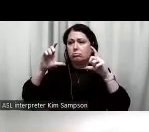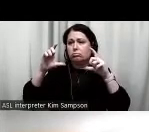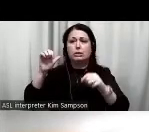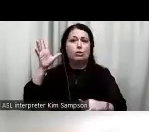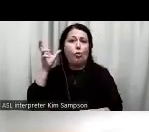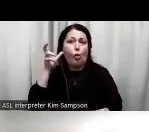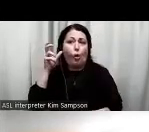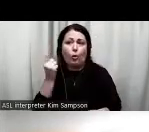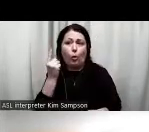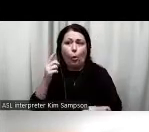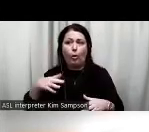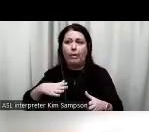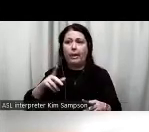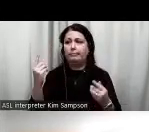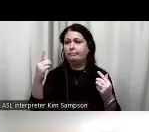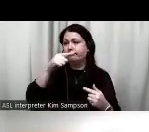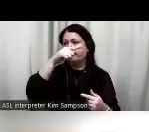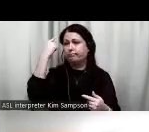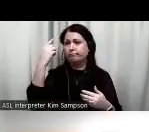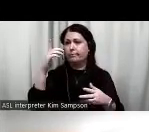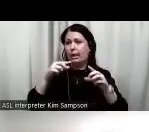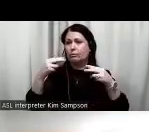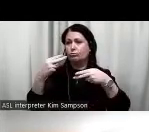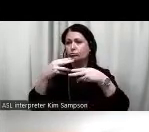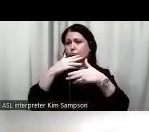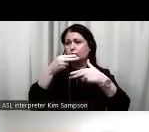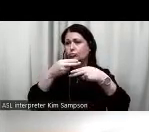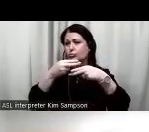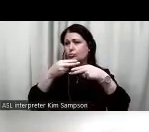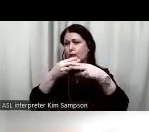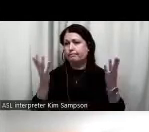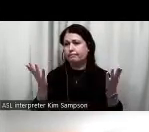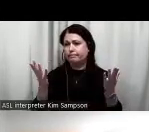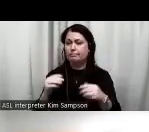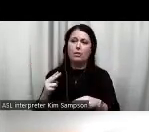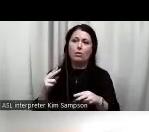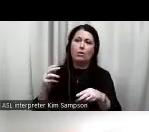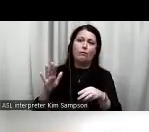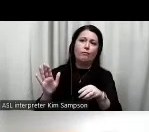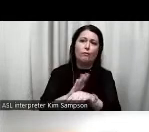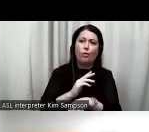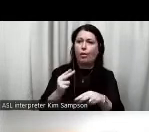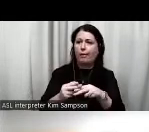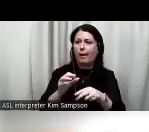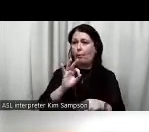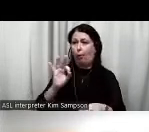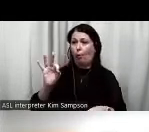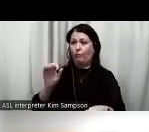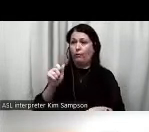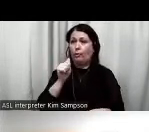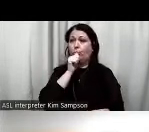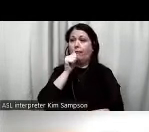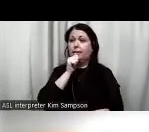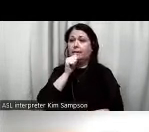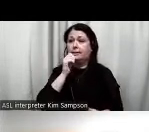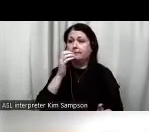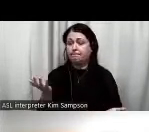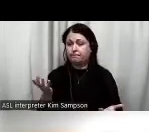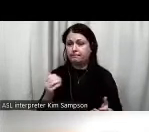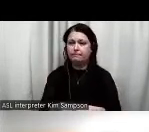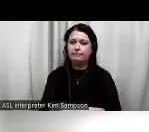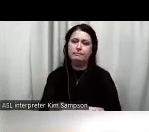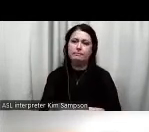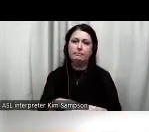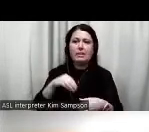audio, but also make sure that your full name is not there if that's important. And then in-person groups